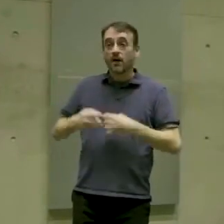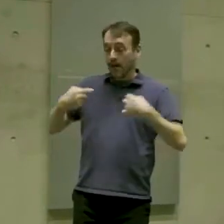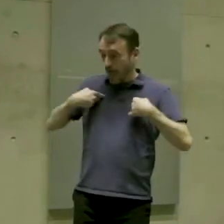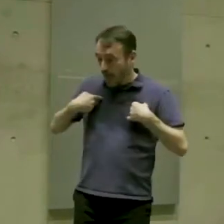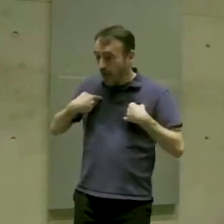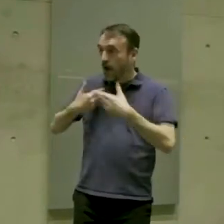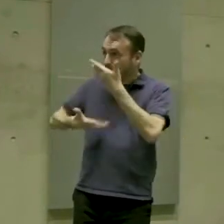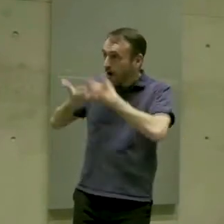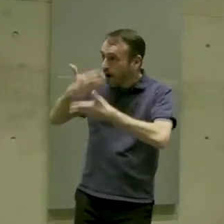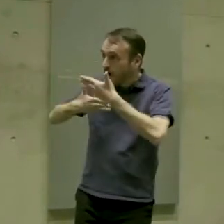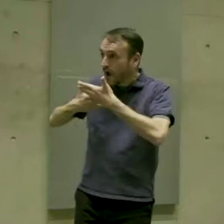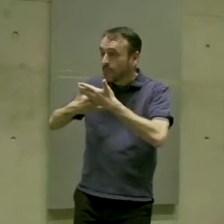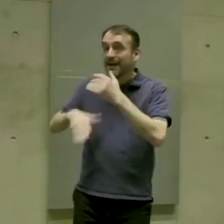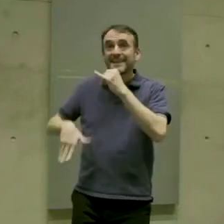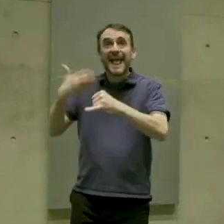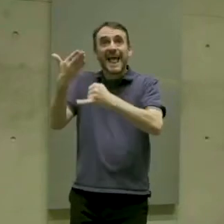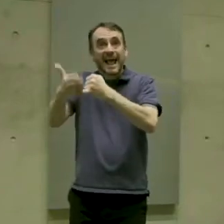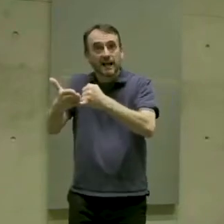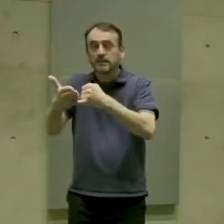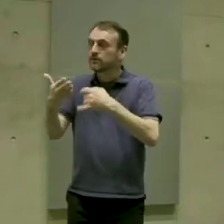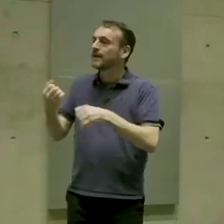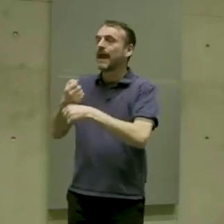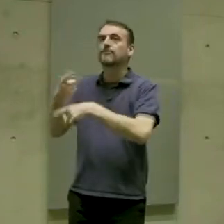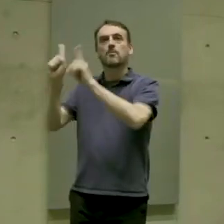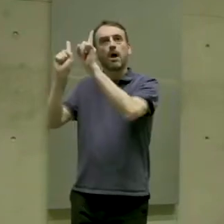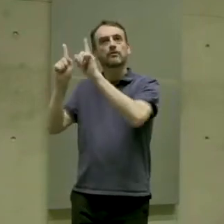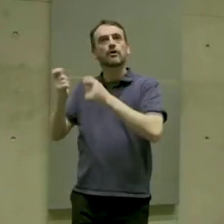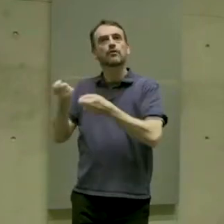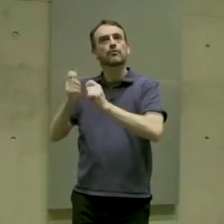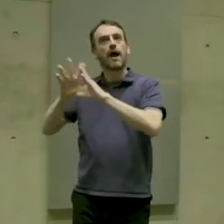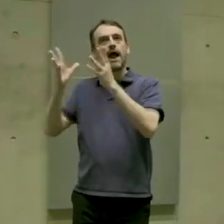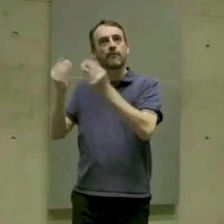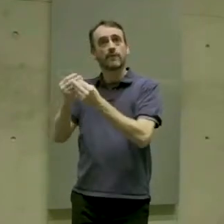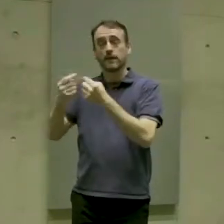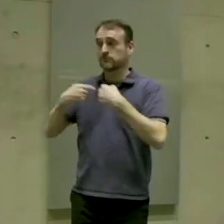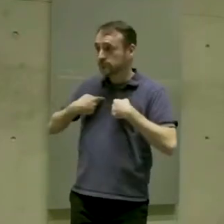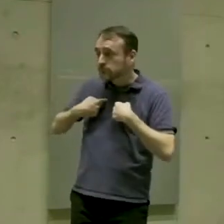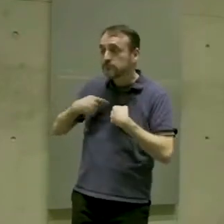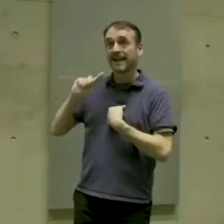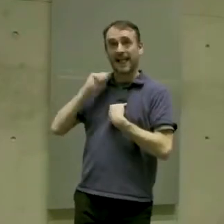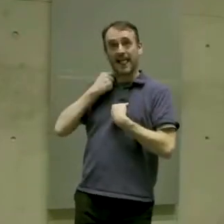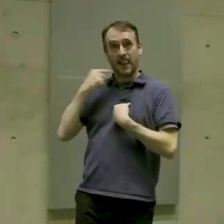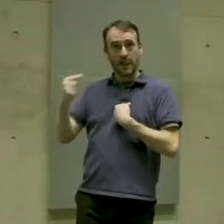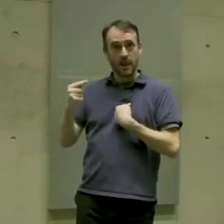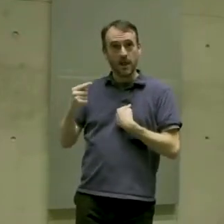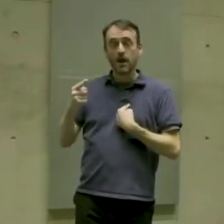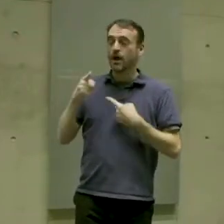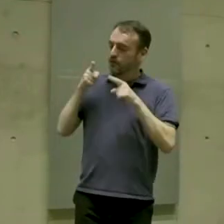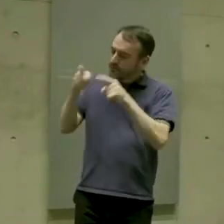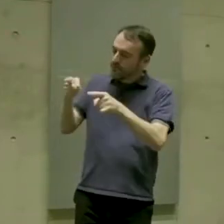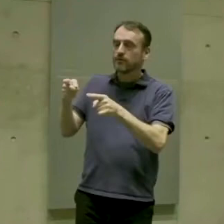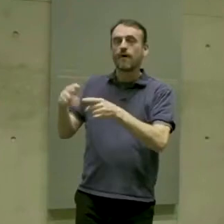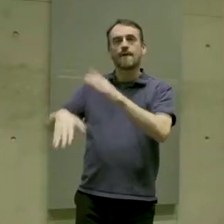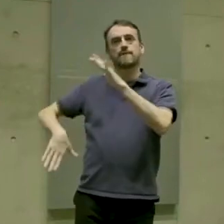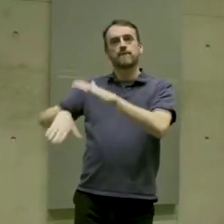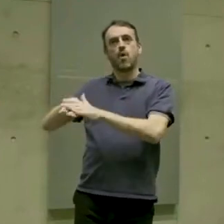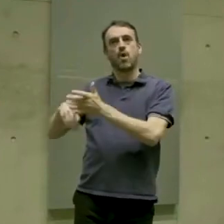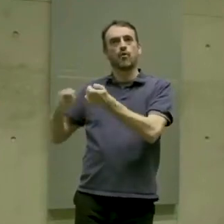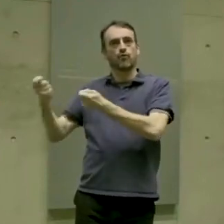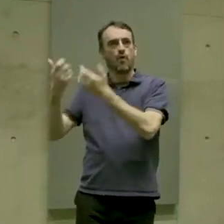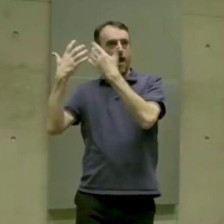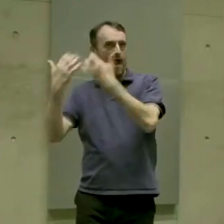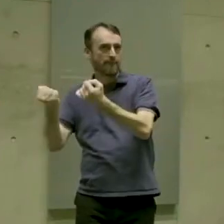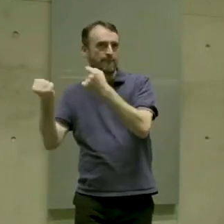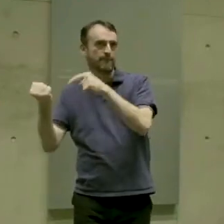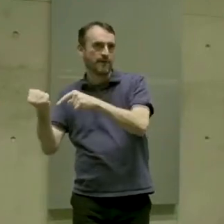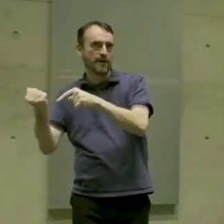heads. It kills us. Above all, it is utterly, utterly in control, even though that maybe sounds a